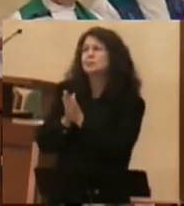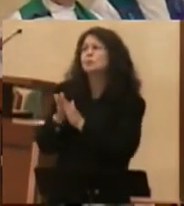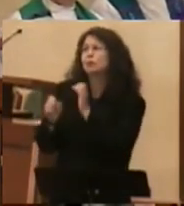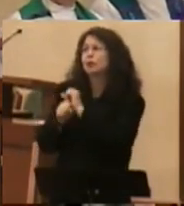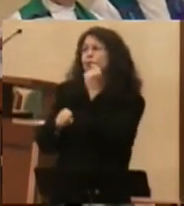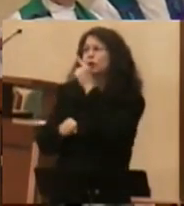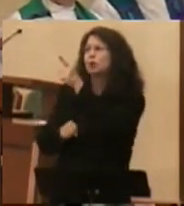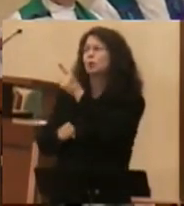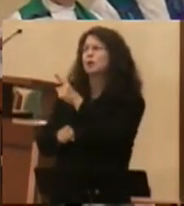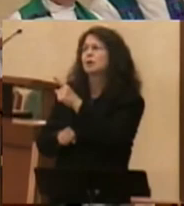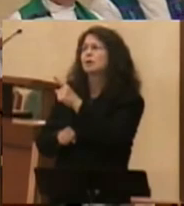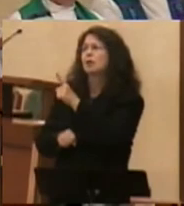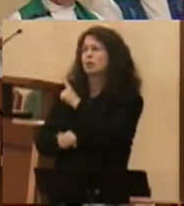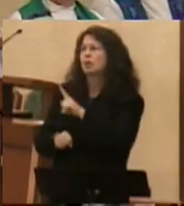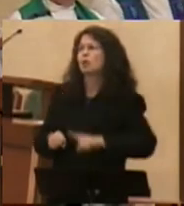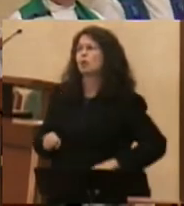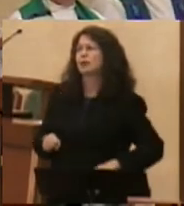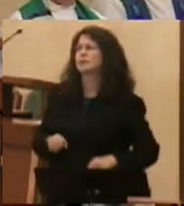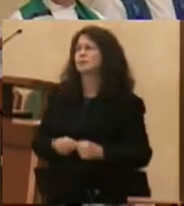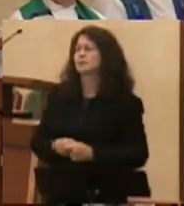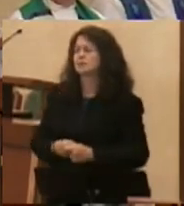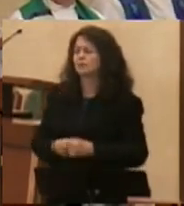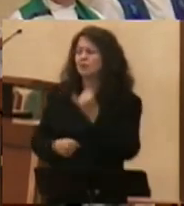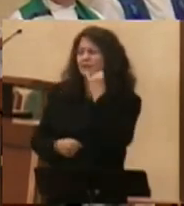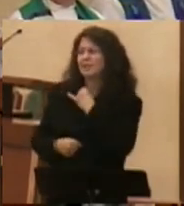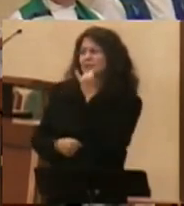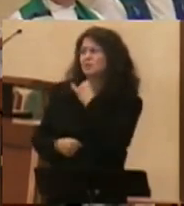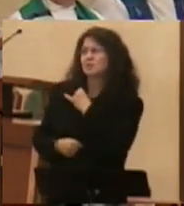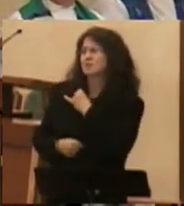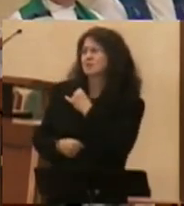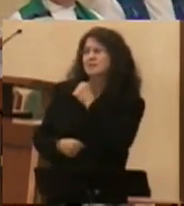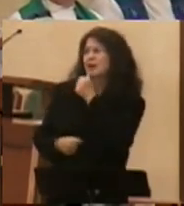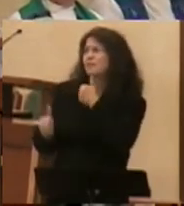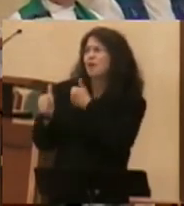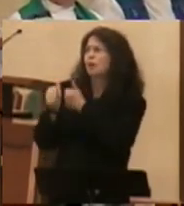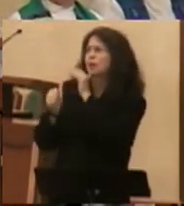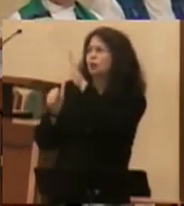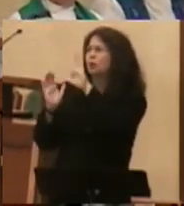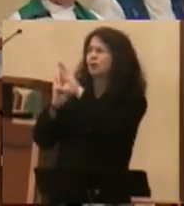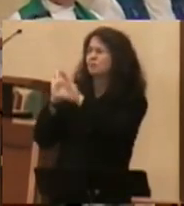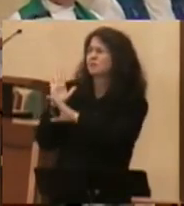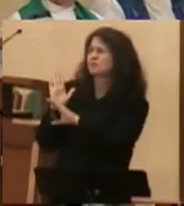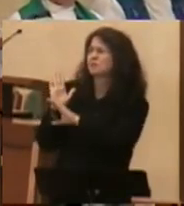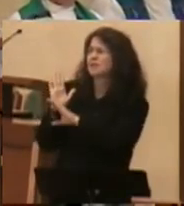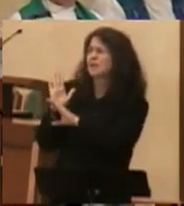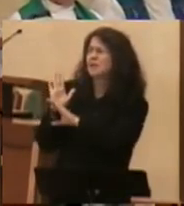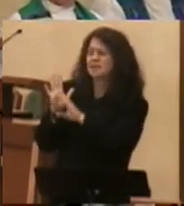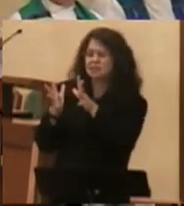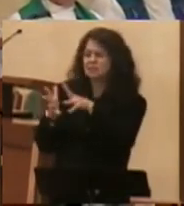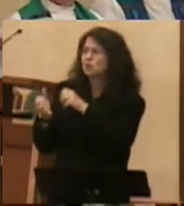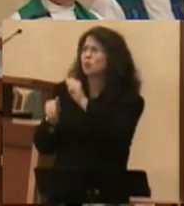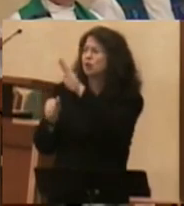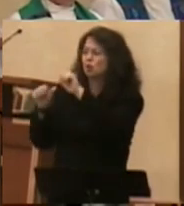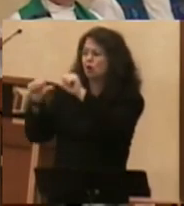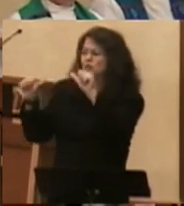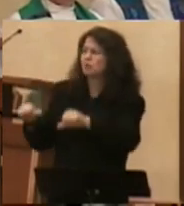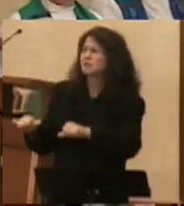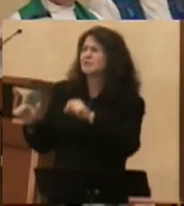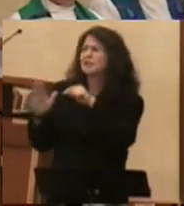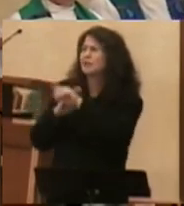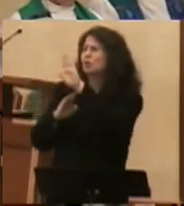the God of hosts, for the Israelites have forsaken your covenant, thrown down your altars, and killed your prophets with the